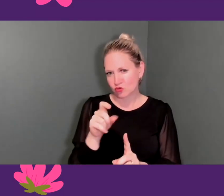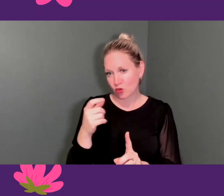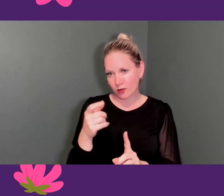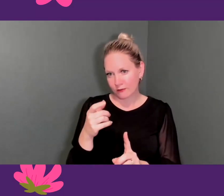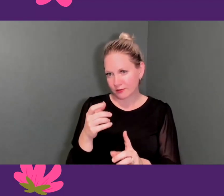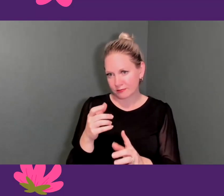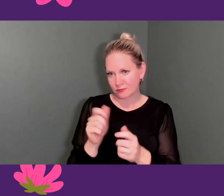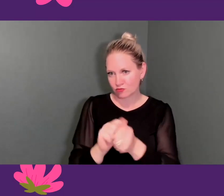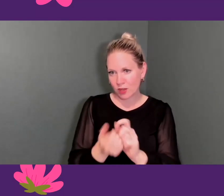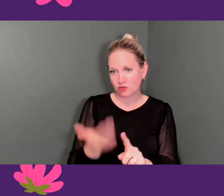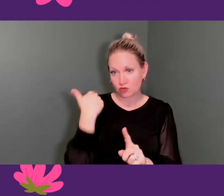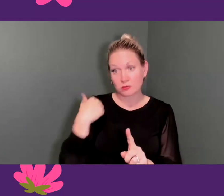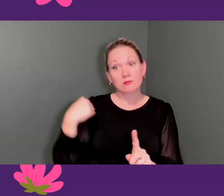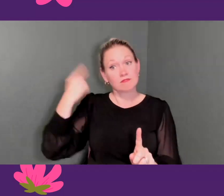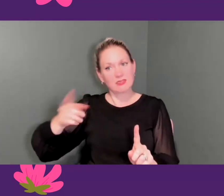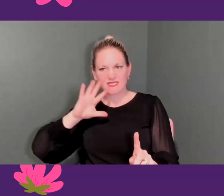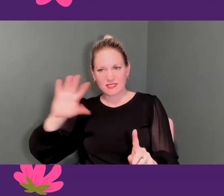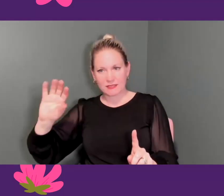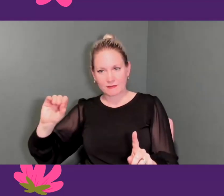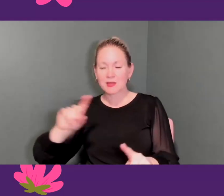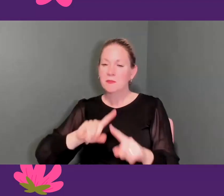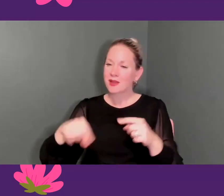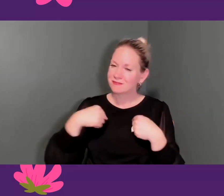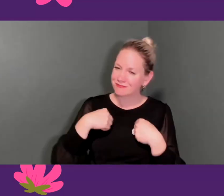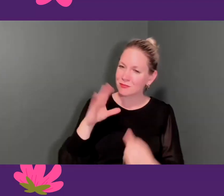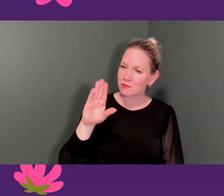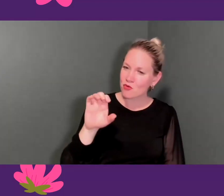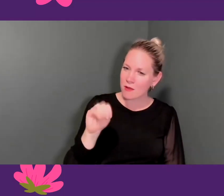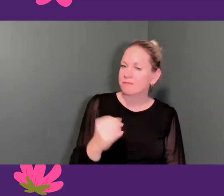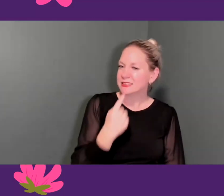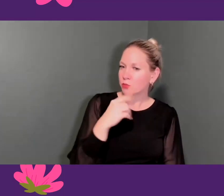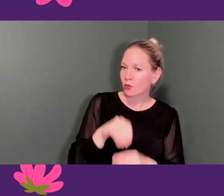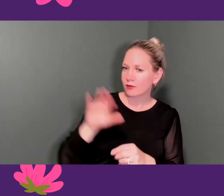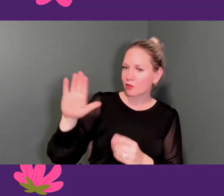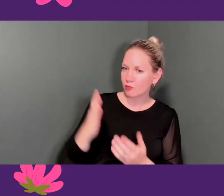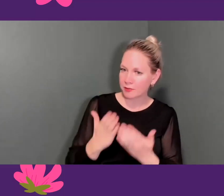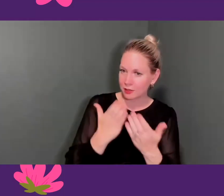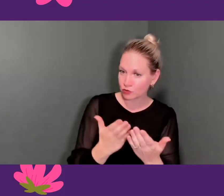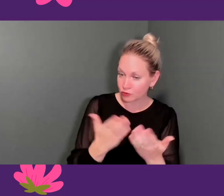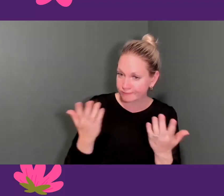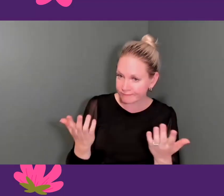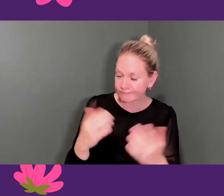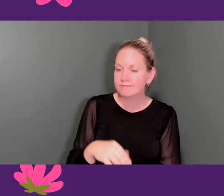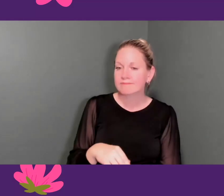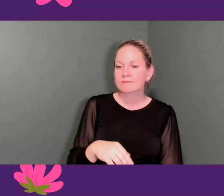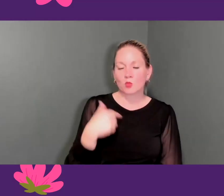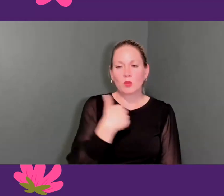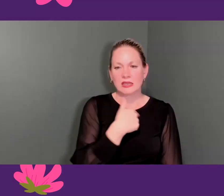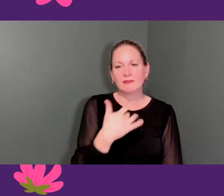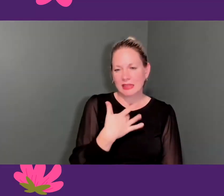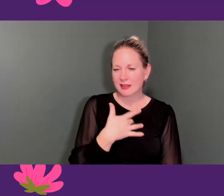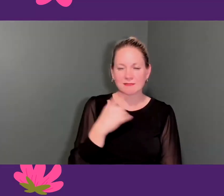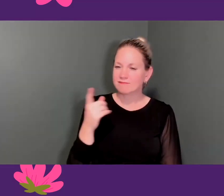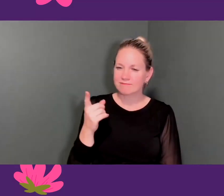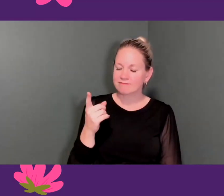50, Brem Foundation was disappointed in these final recommendations. We feel strongly that they failed